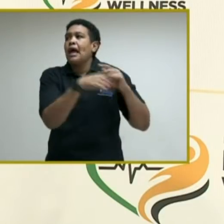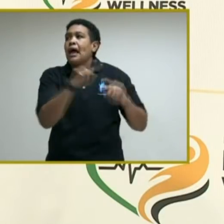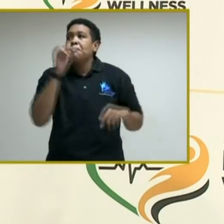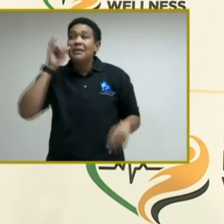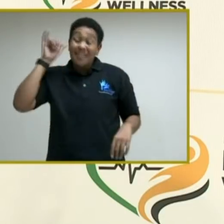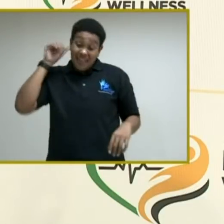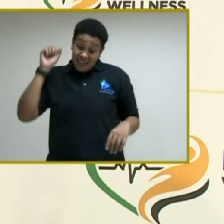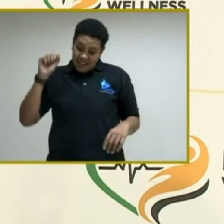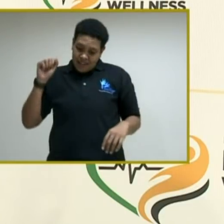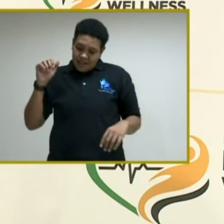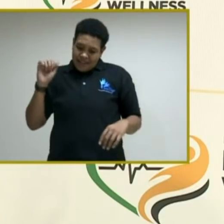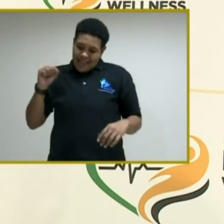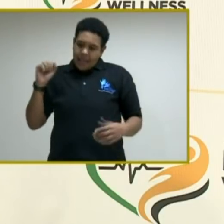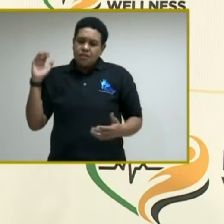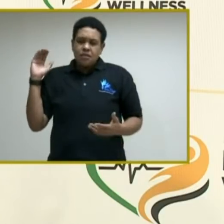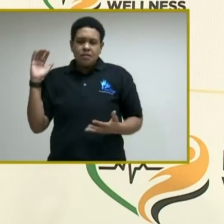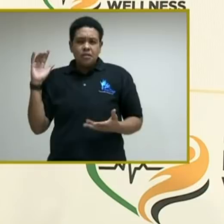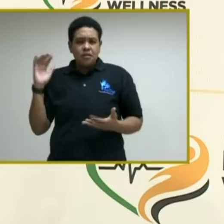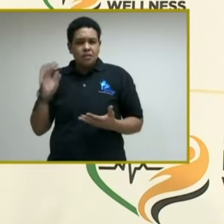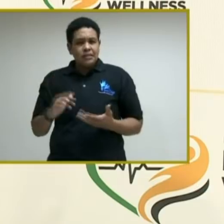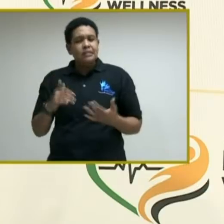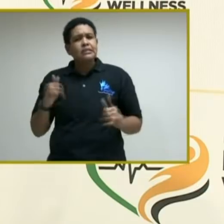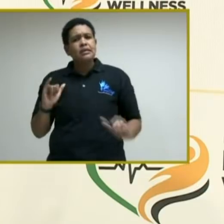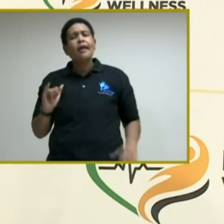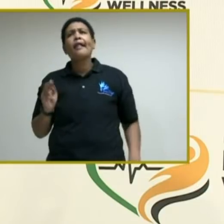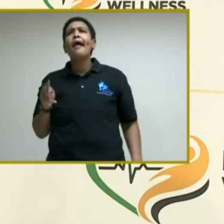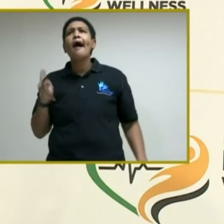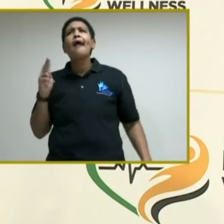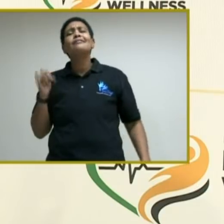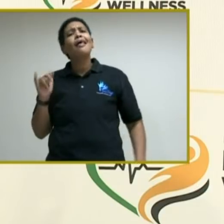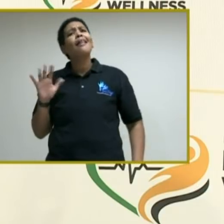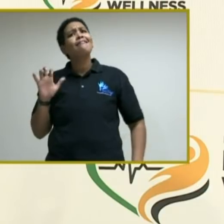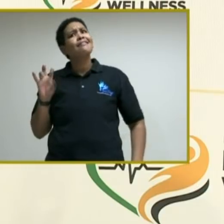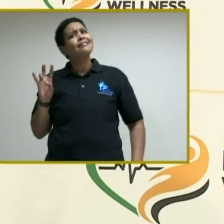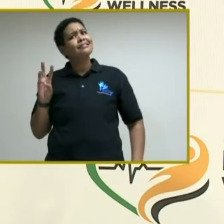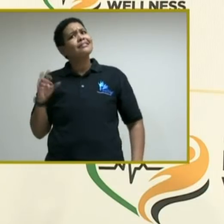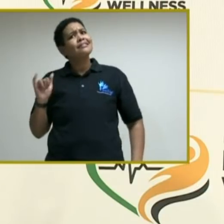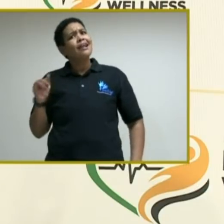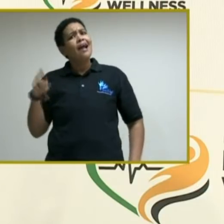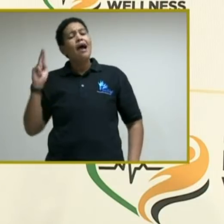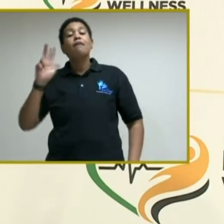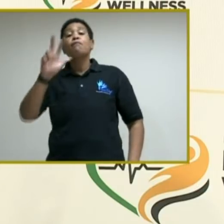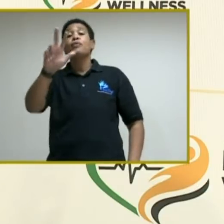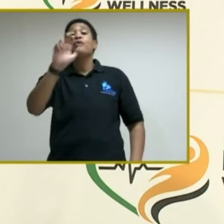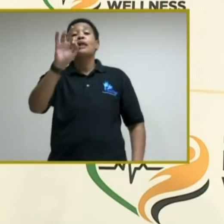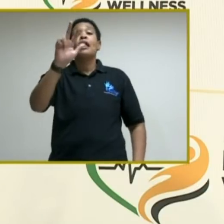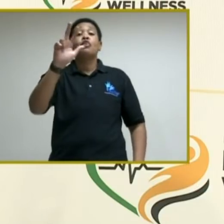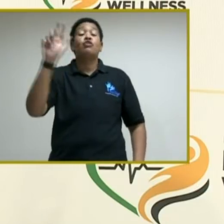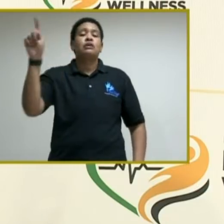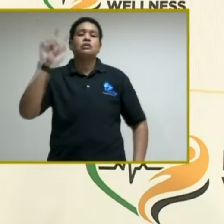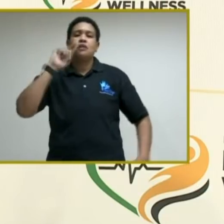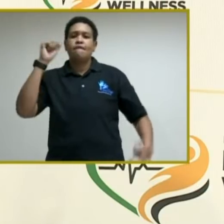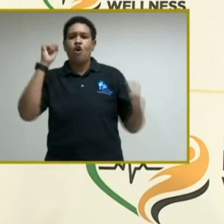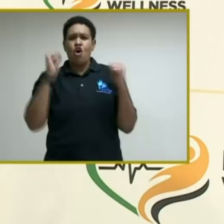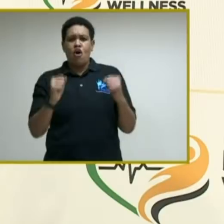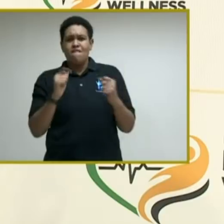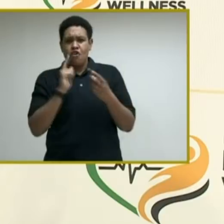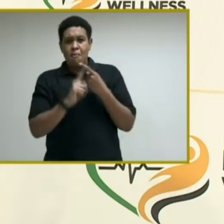it is coming down, but nevertheless, still high. 393 of that number confirmed